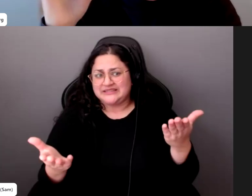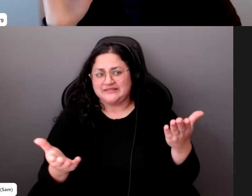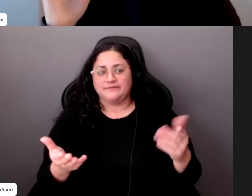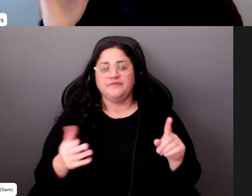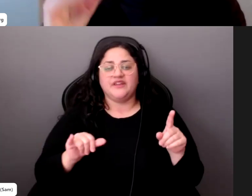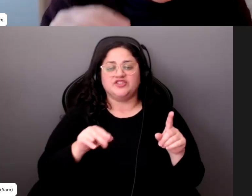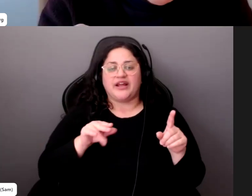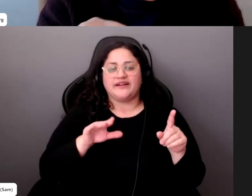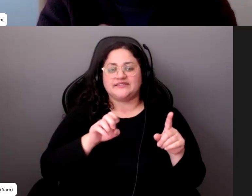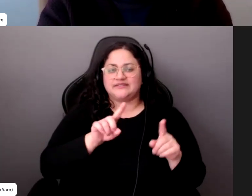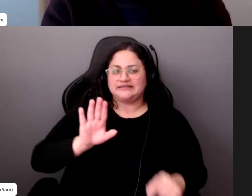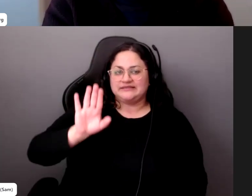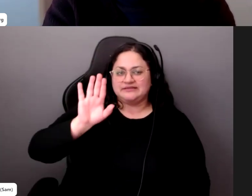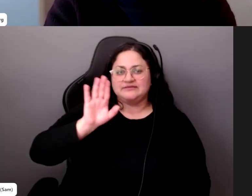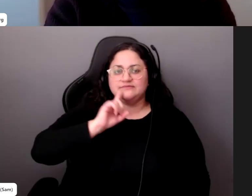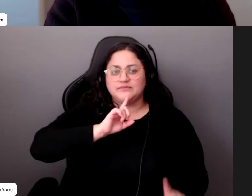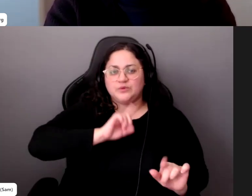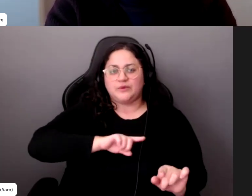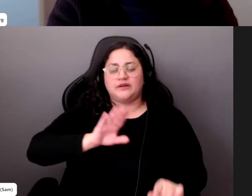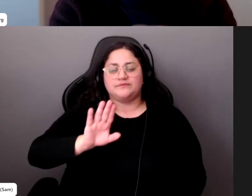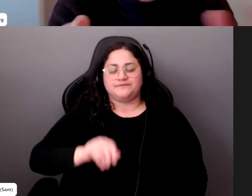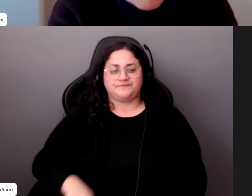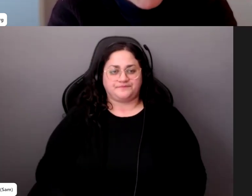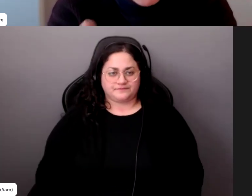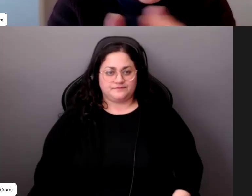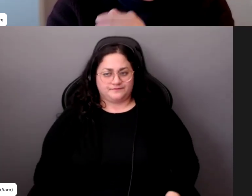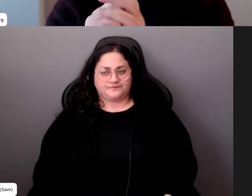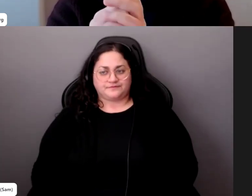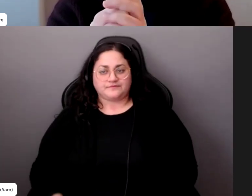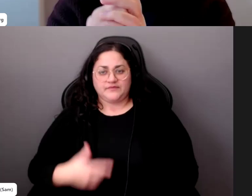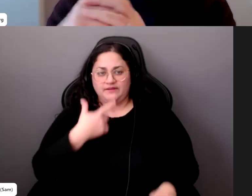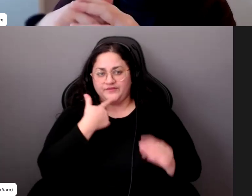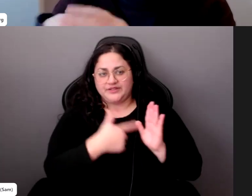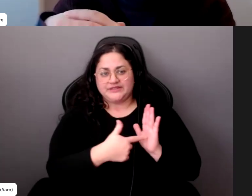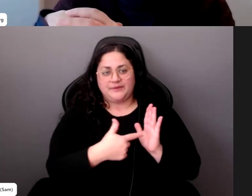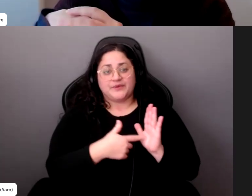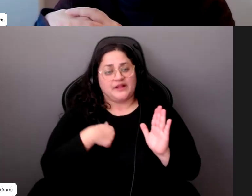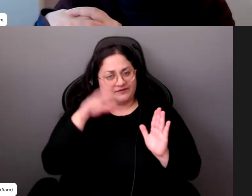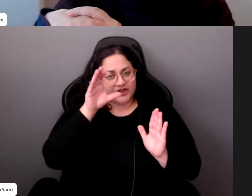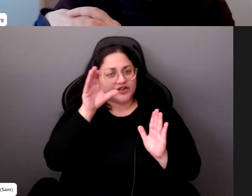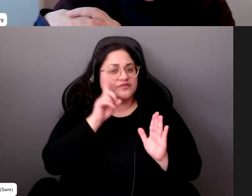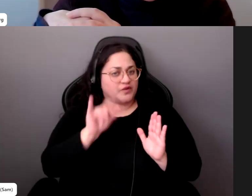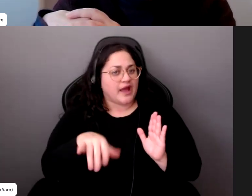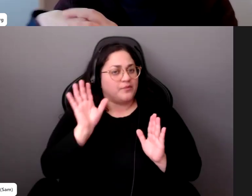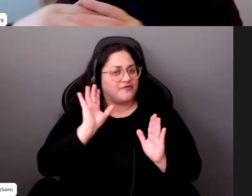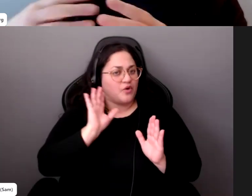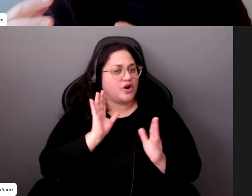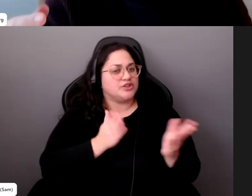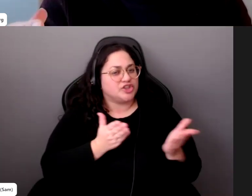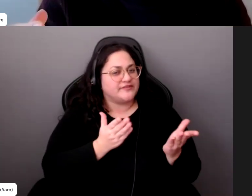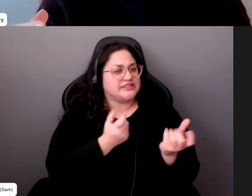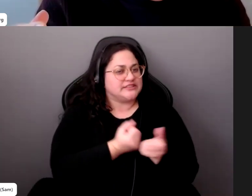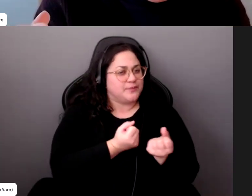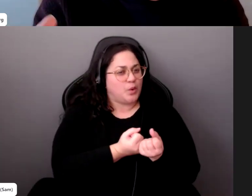Can I just factor Yeah. in? I mean, when I think of when I've looked for resources such as you're describing, I find ChatGPT is a really good place